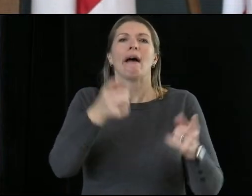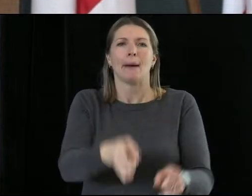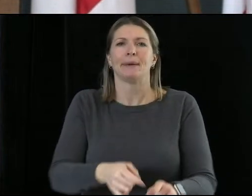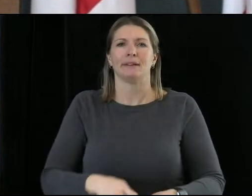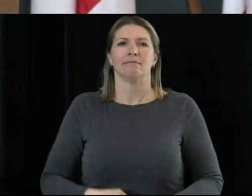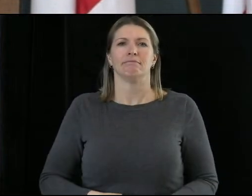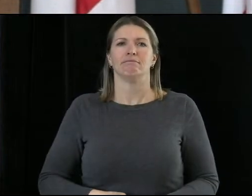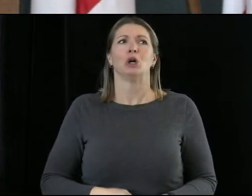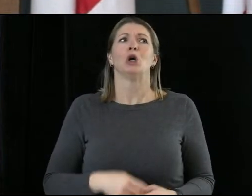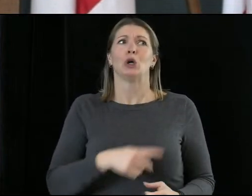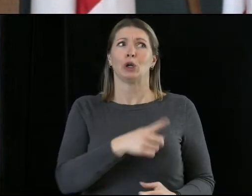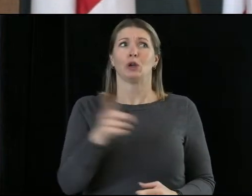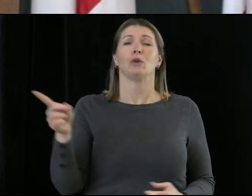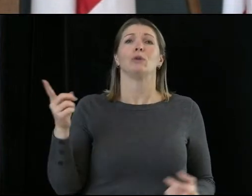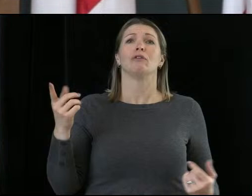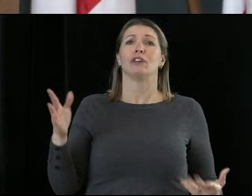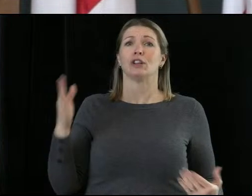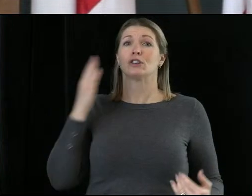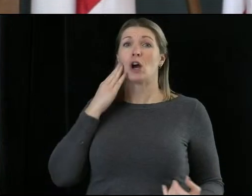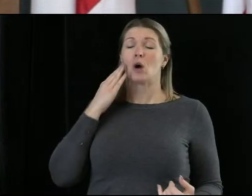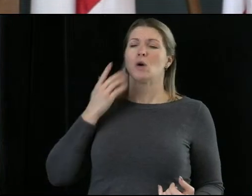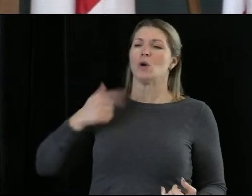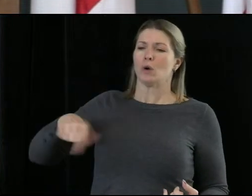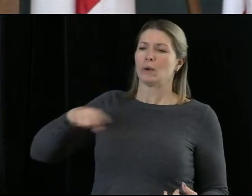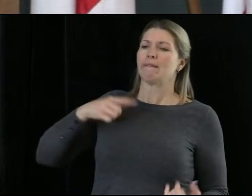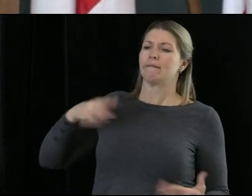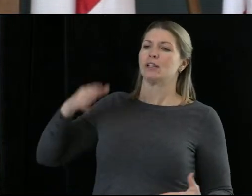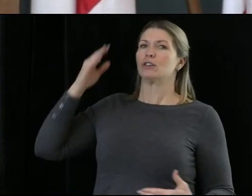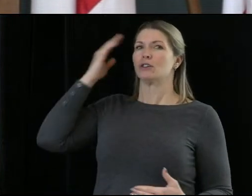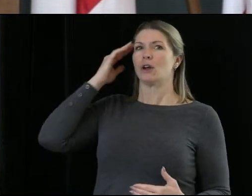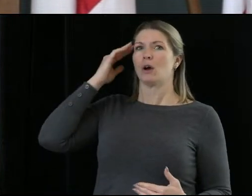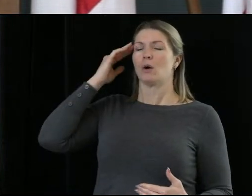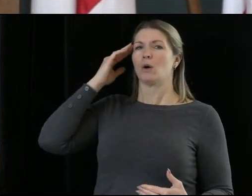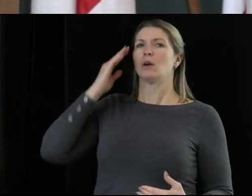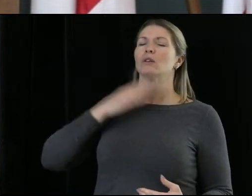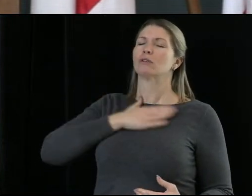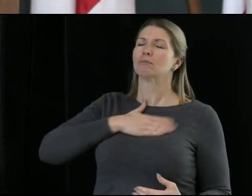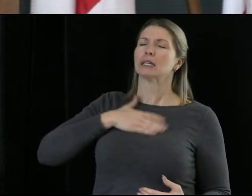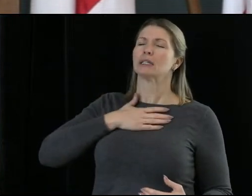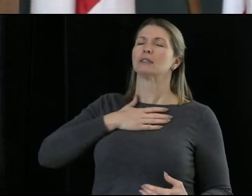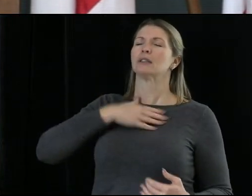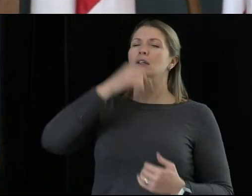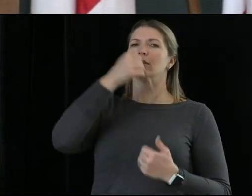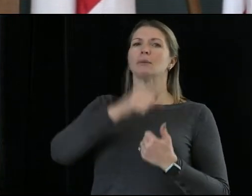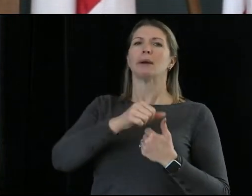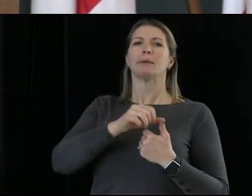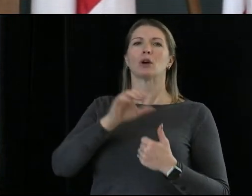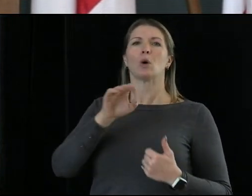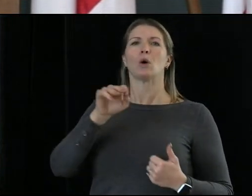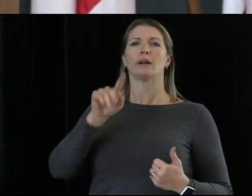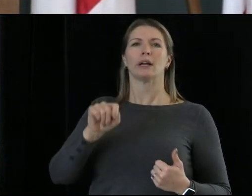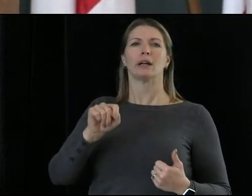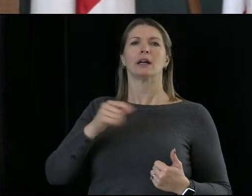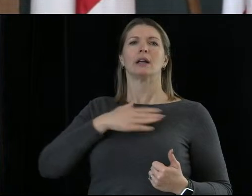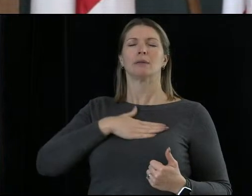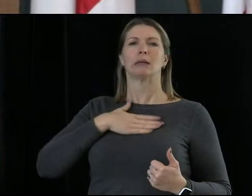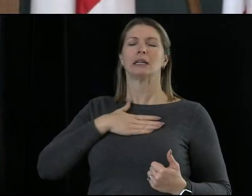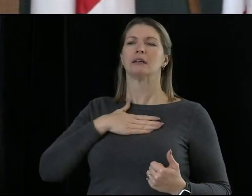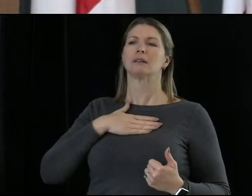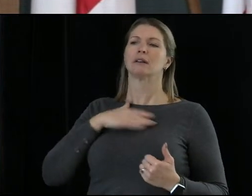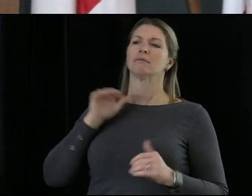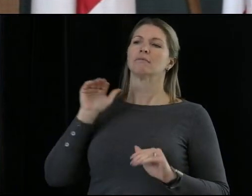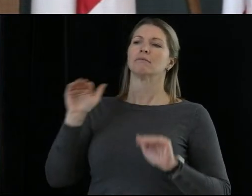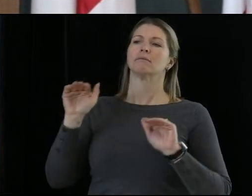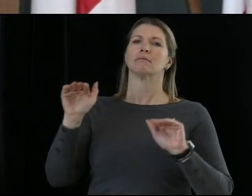that too well. So in Courtney's memory, reach out in kindness and love to those you